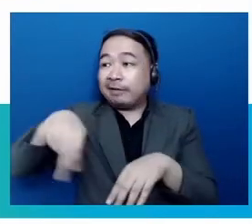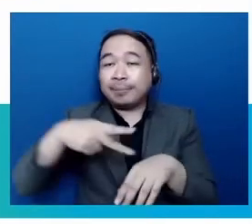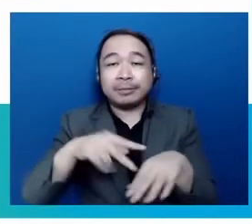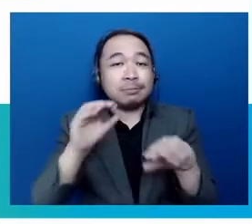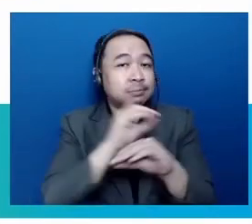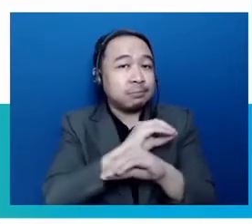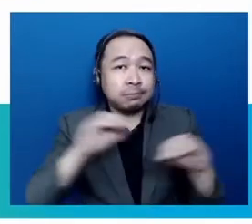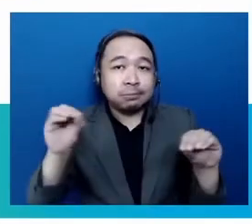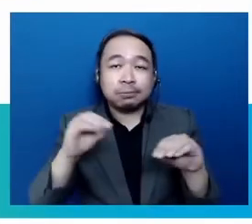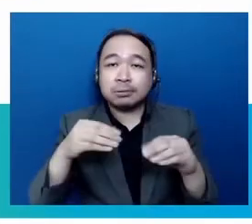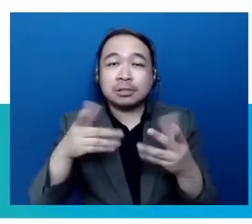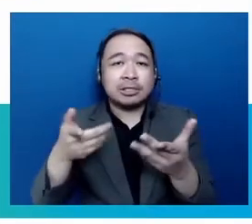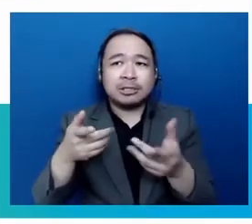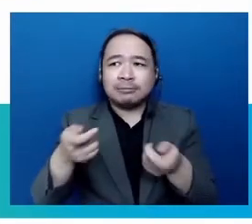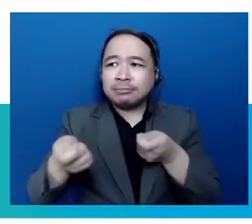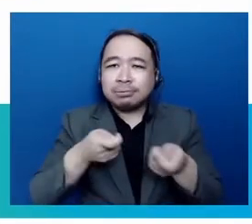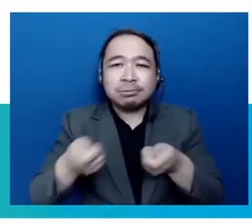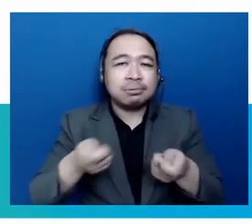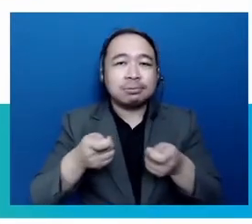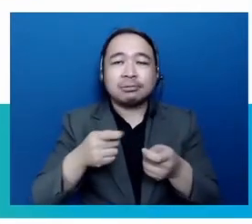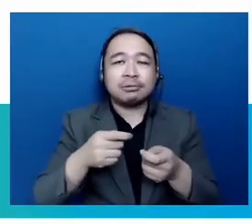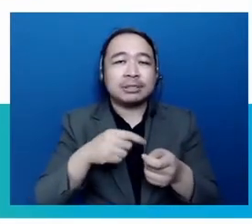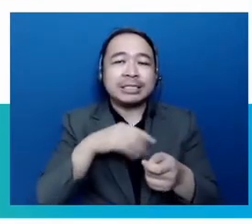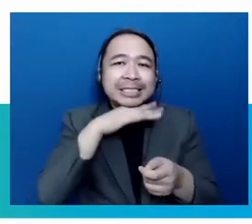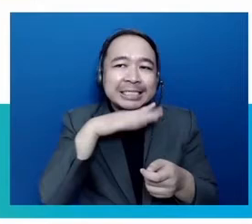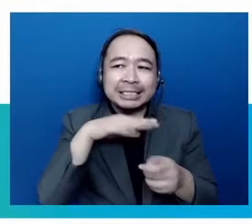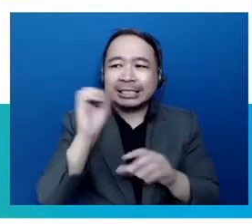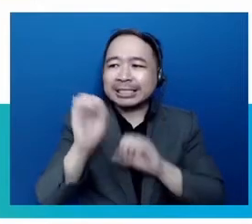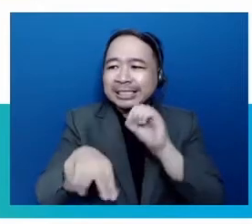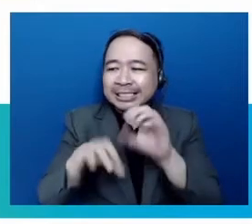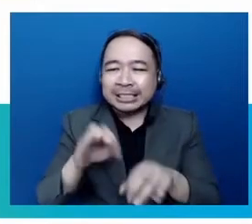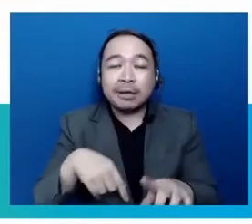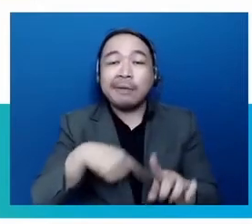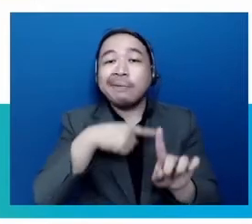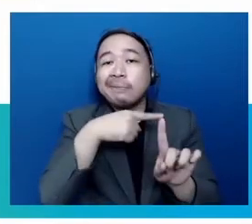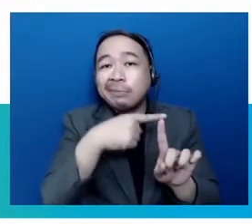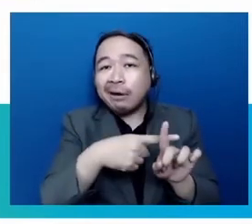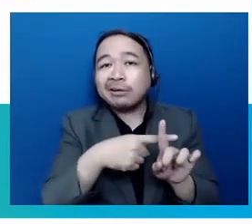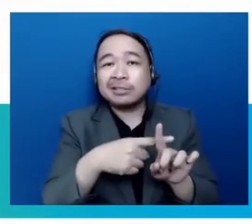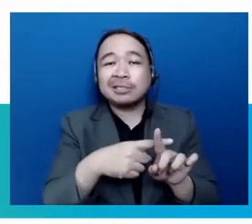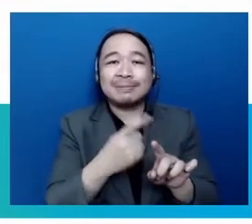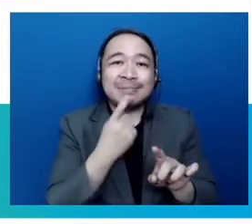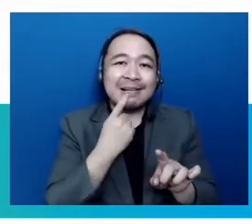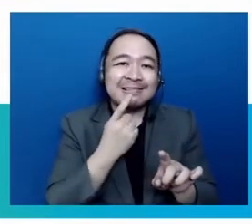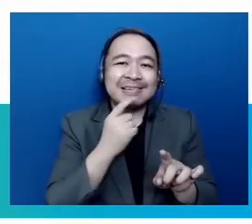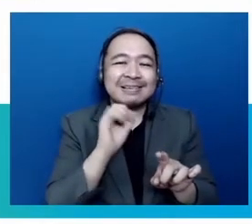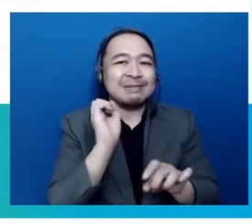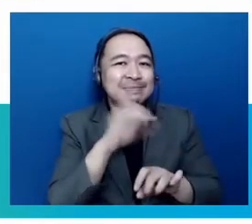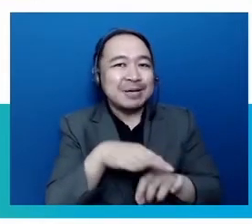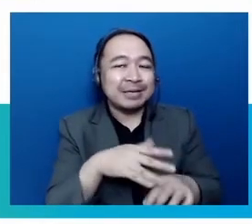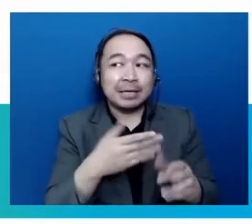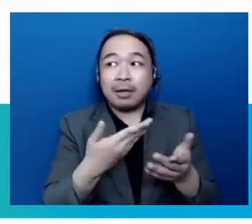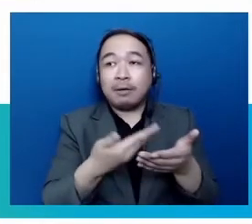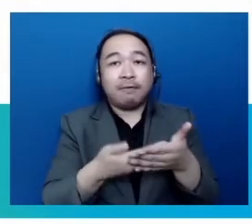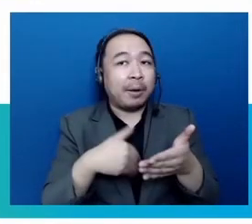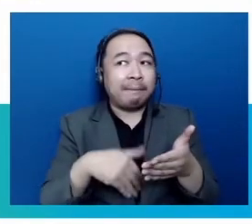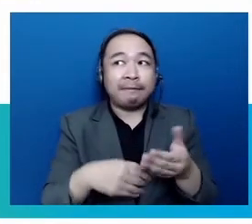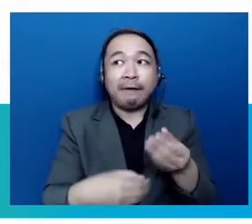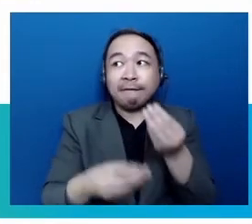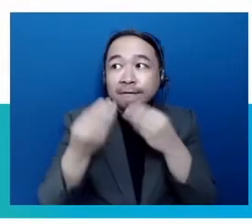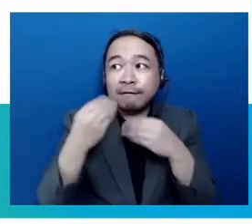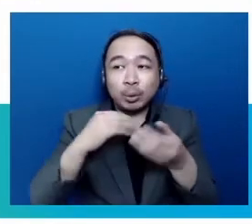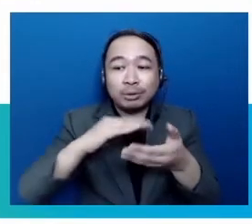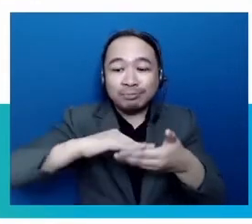handle medical waste. And then there's all the disposable plastics that we've produced from food deliveries, from different